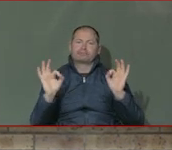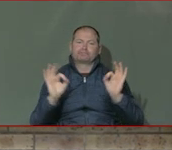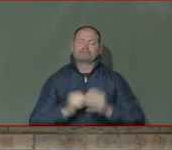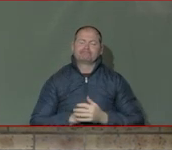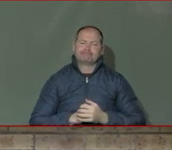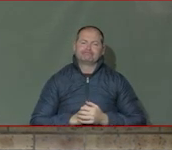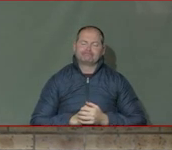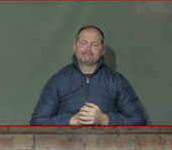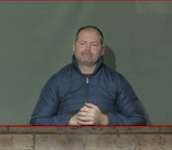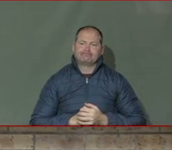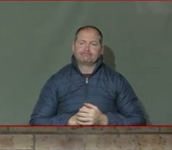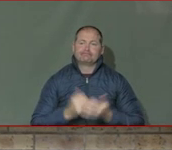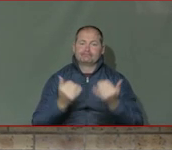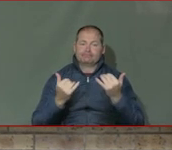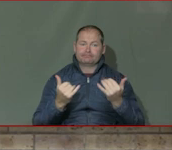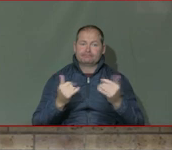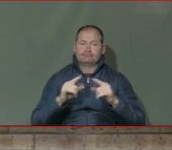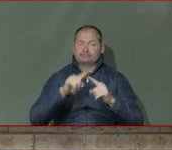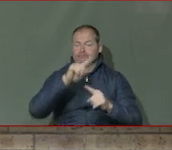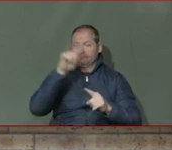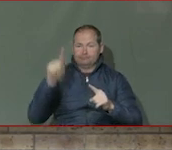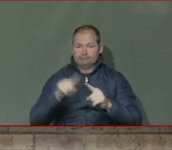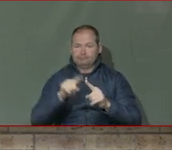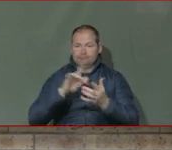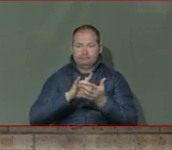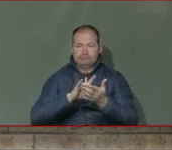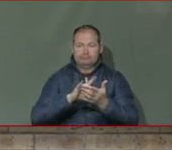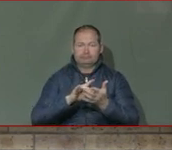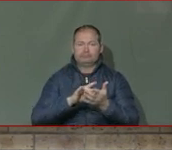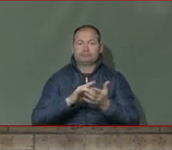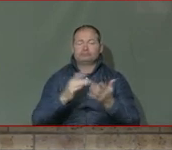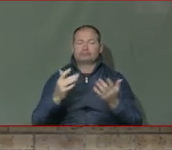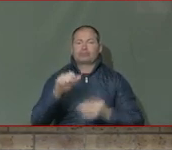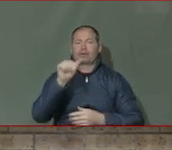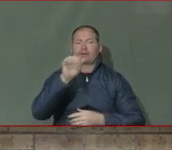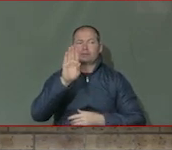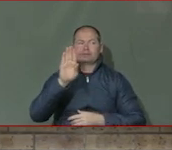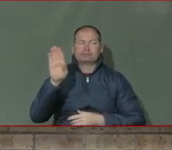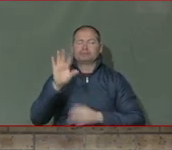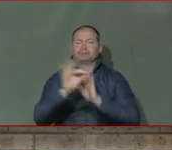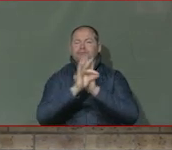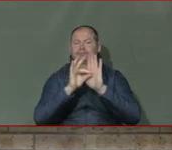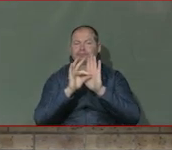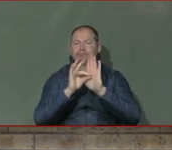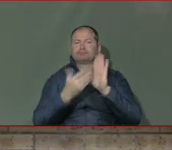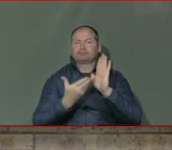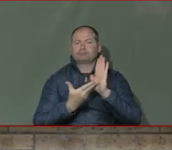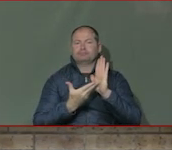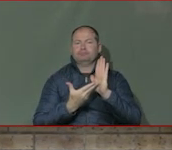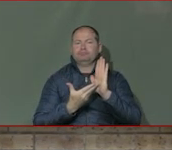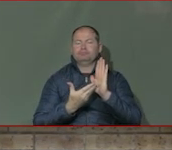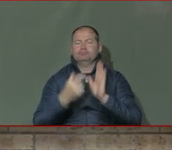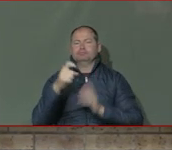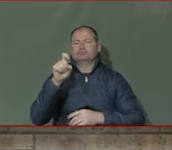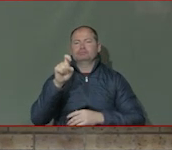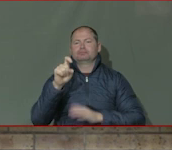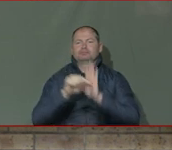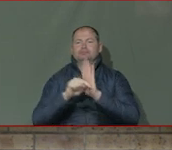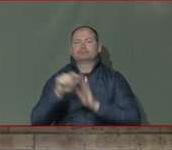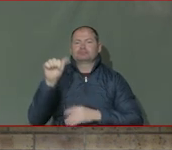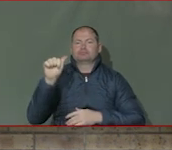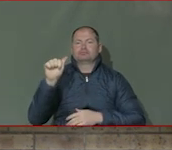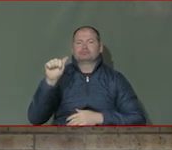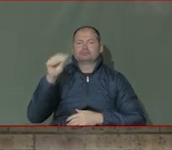of a circle with center AB is given by the formula that x minus a to